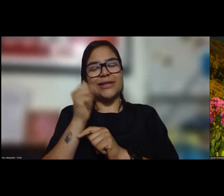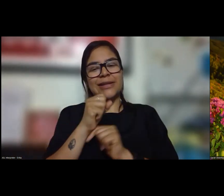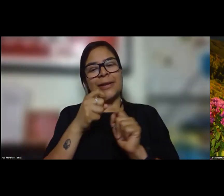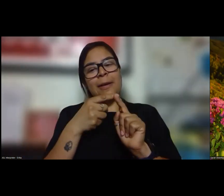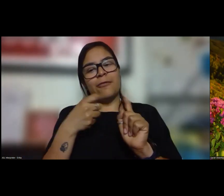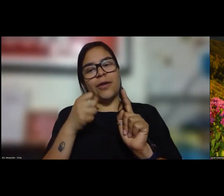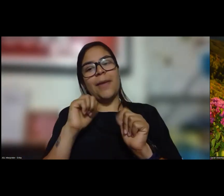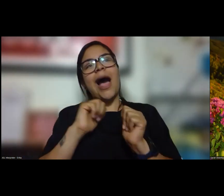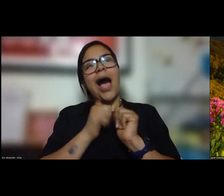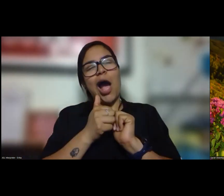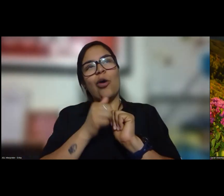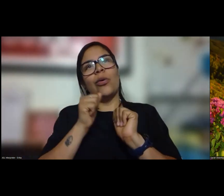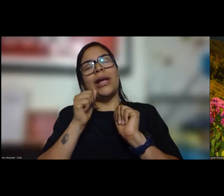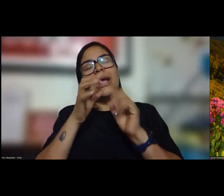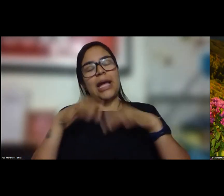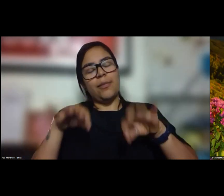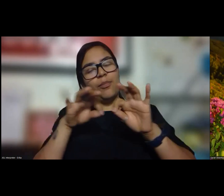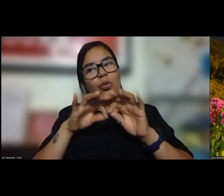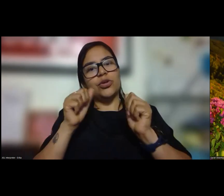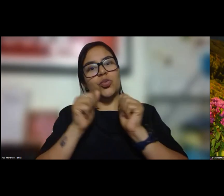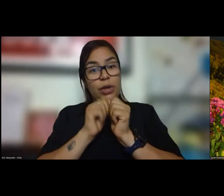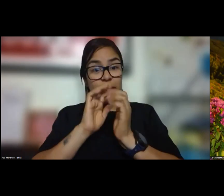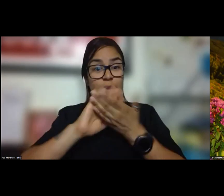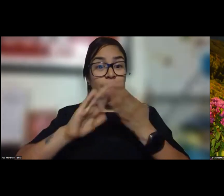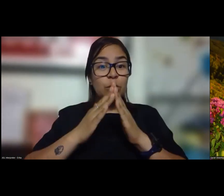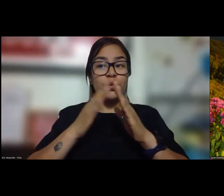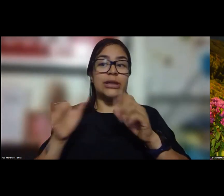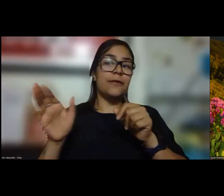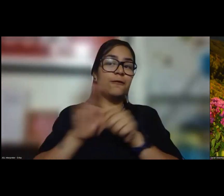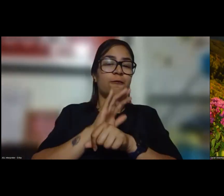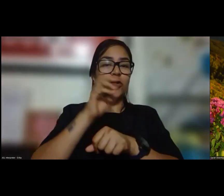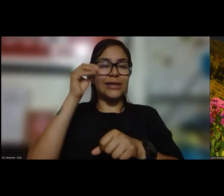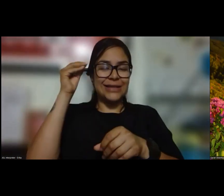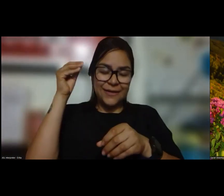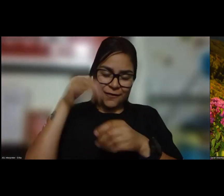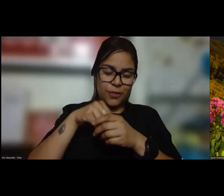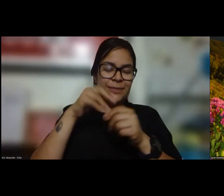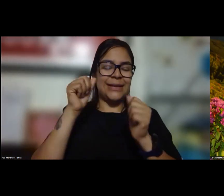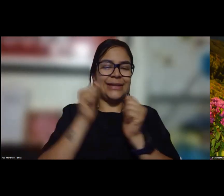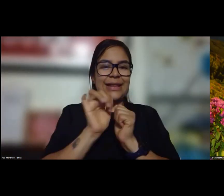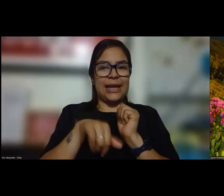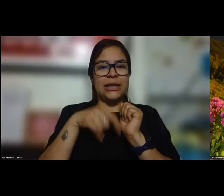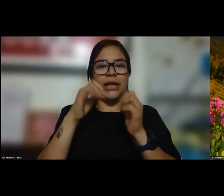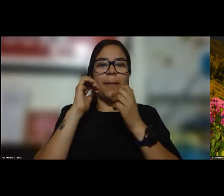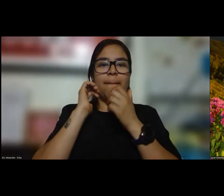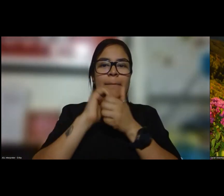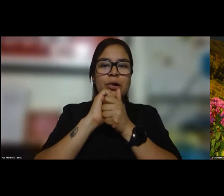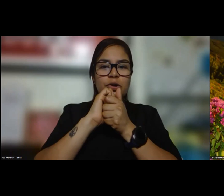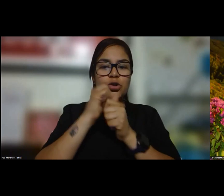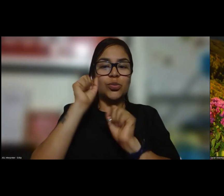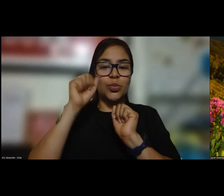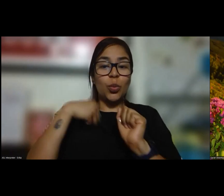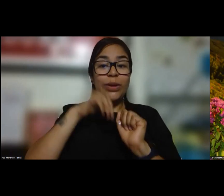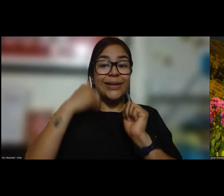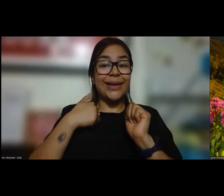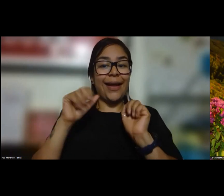the importance of building community capacity among local trusted community partners. These are the partners that